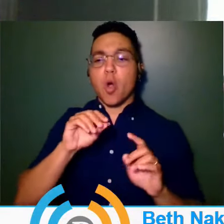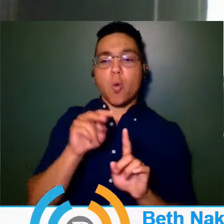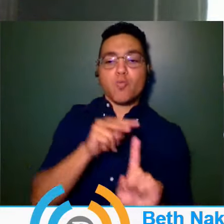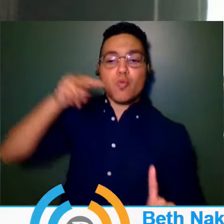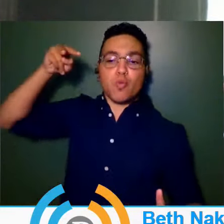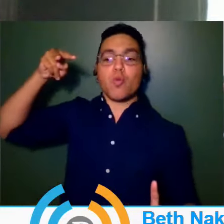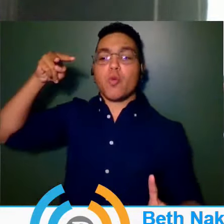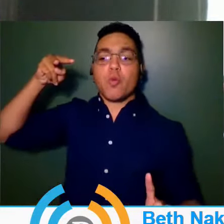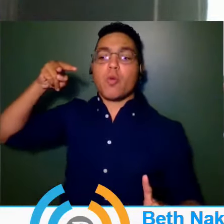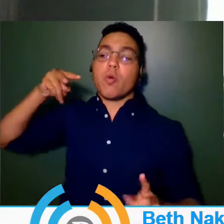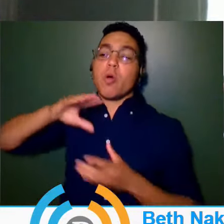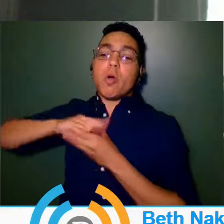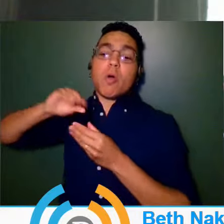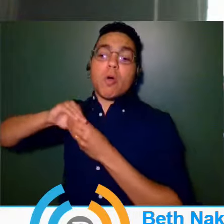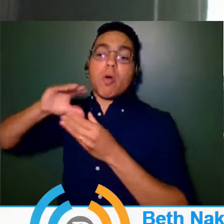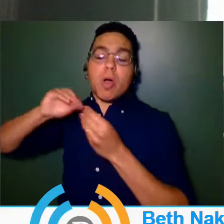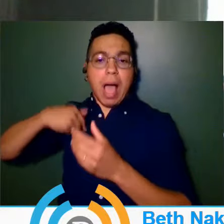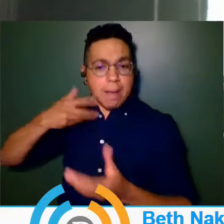ground